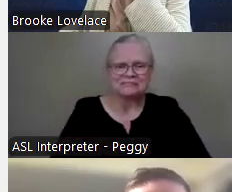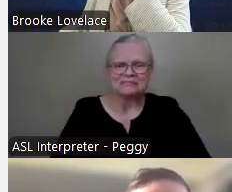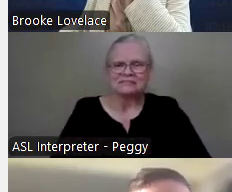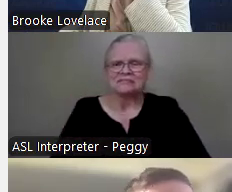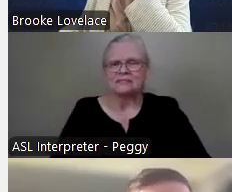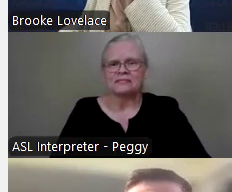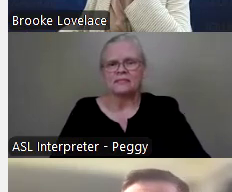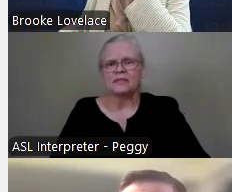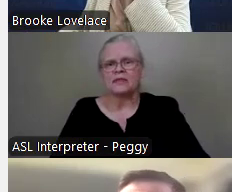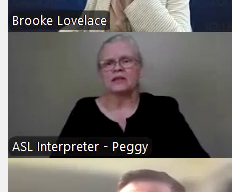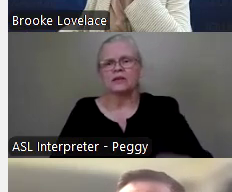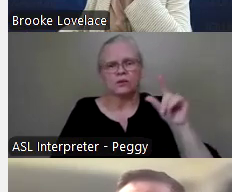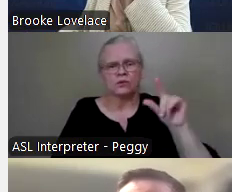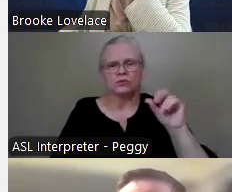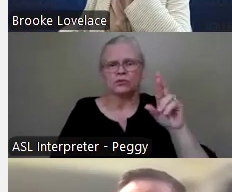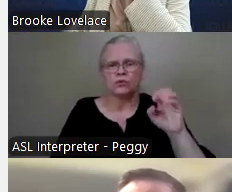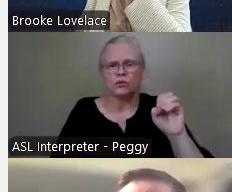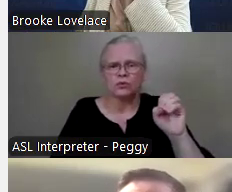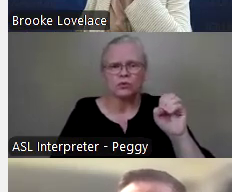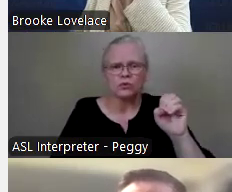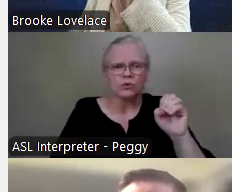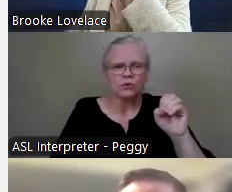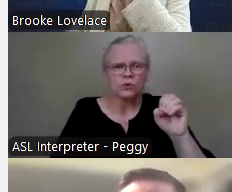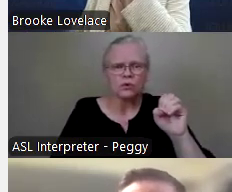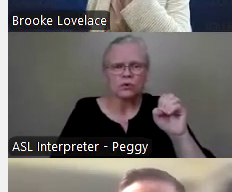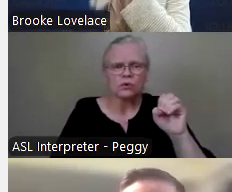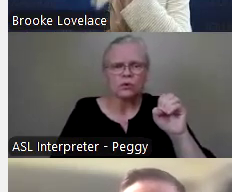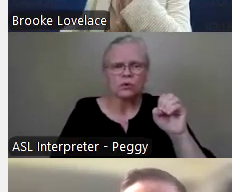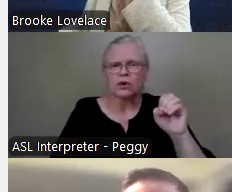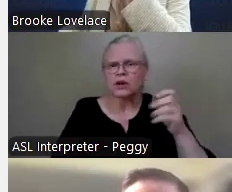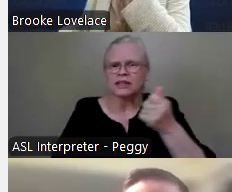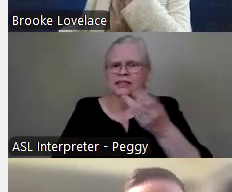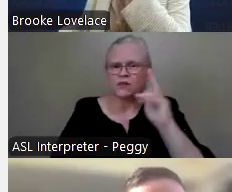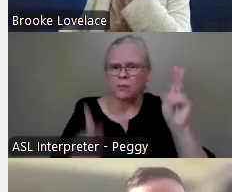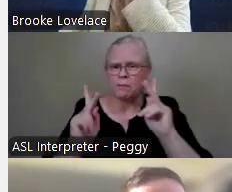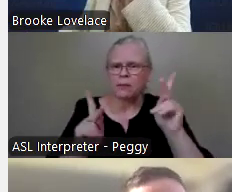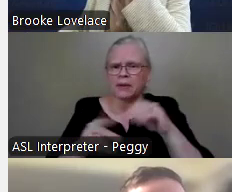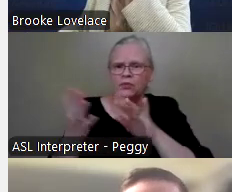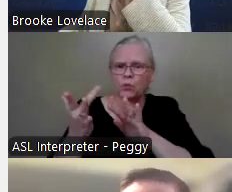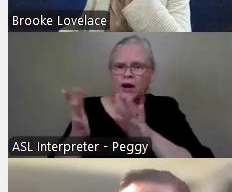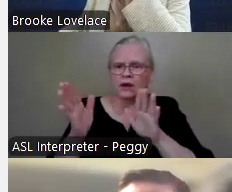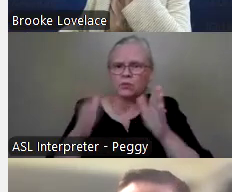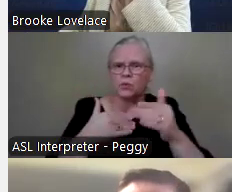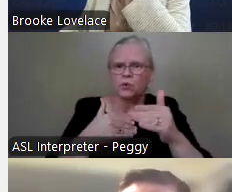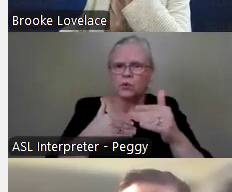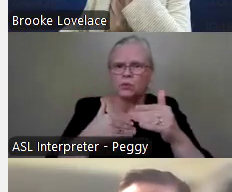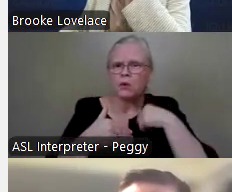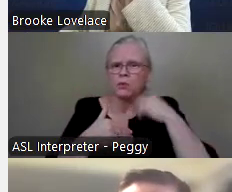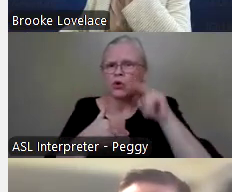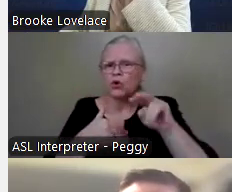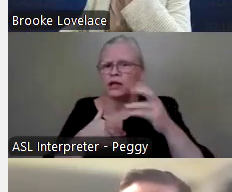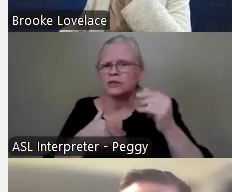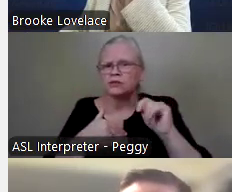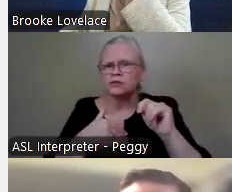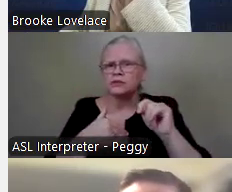Okay, moving on. Looks like we had a couple other people in the waiting room. Should I go ahead and just say admit? I was trying to look at the chat.